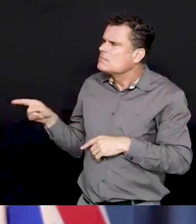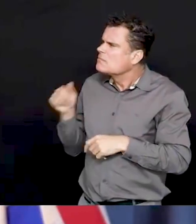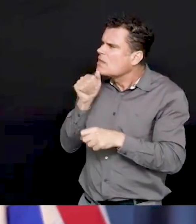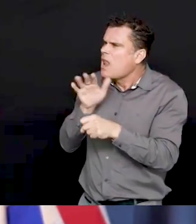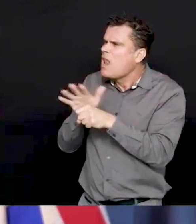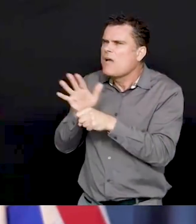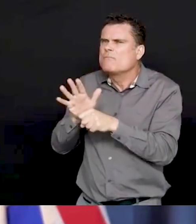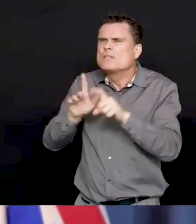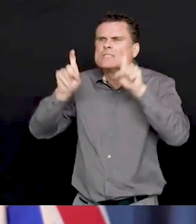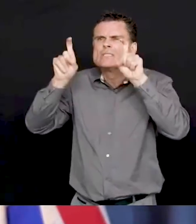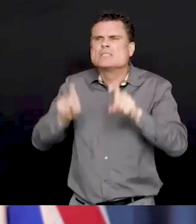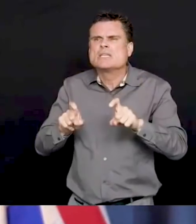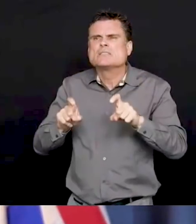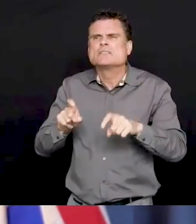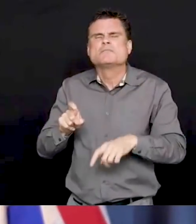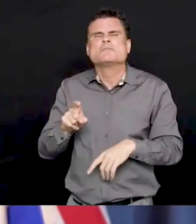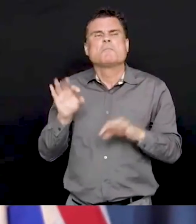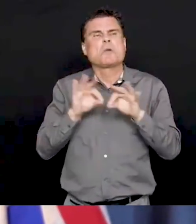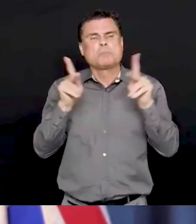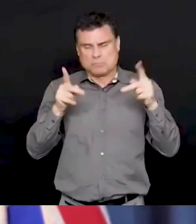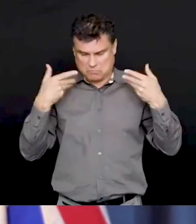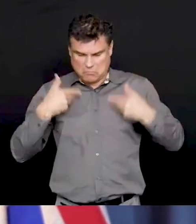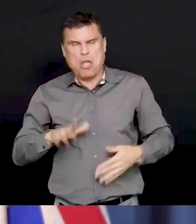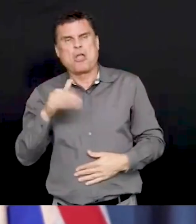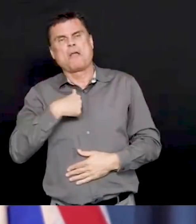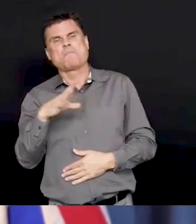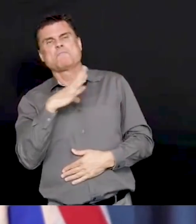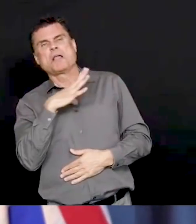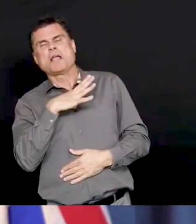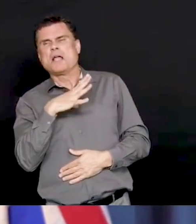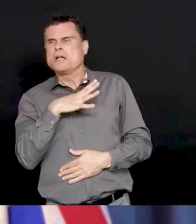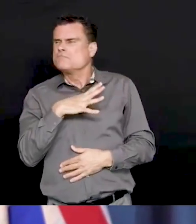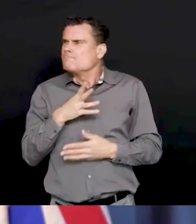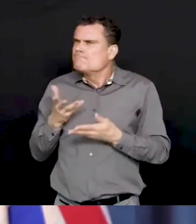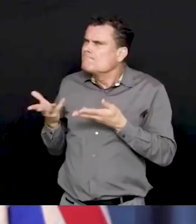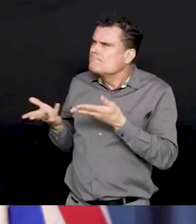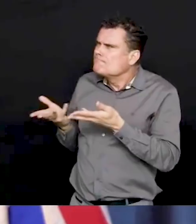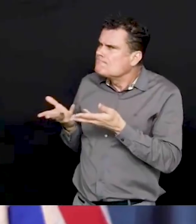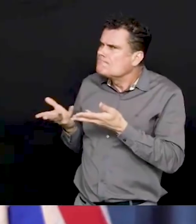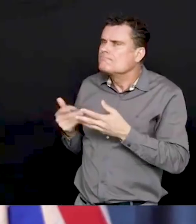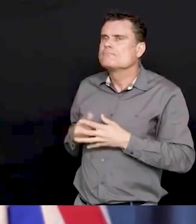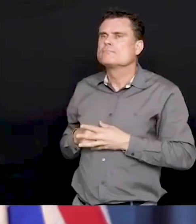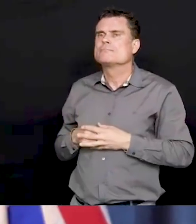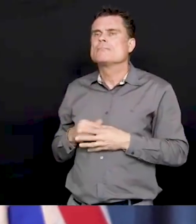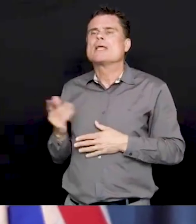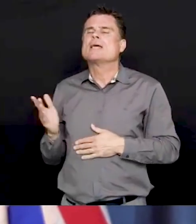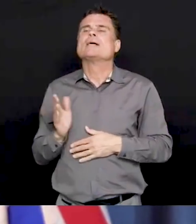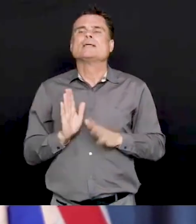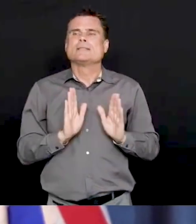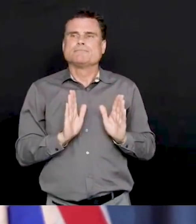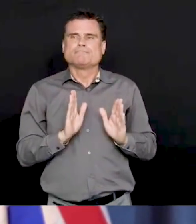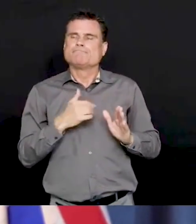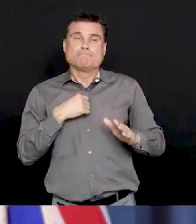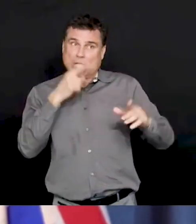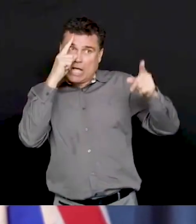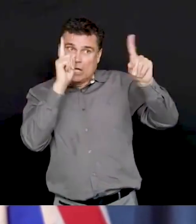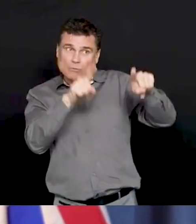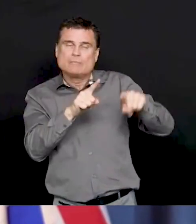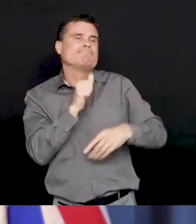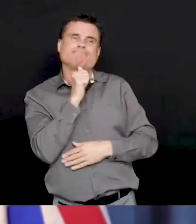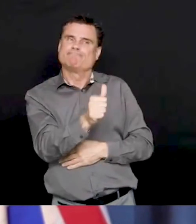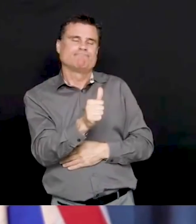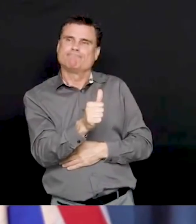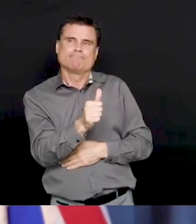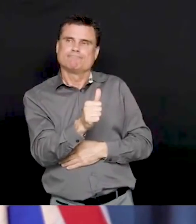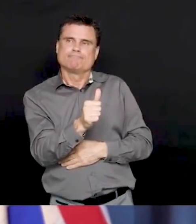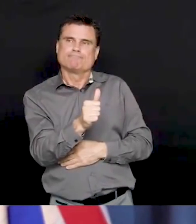having been on the front lines with my colleagues in public health who are actually talking to these people who are at home and who are